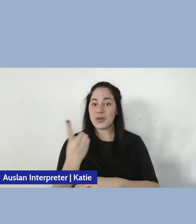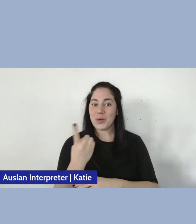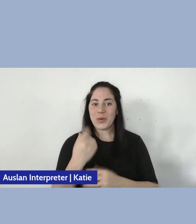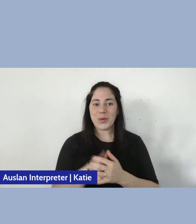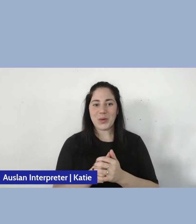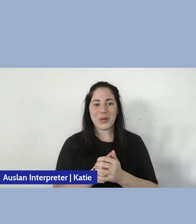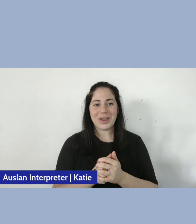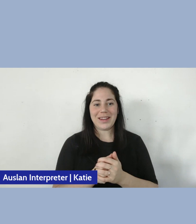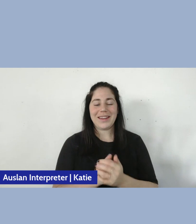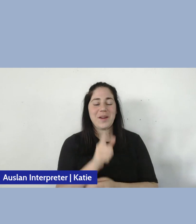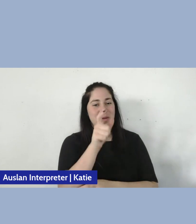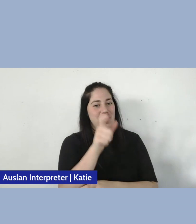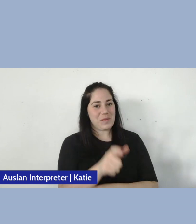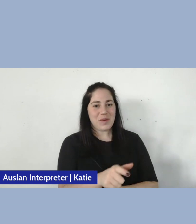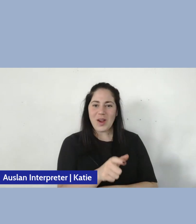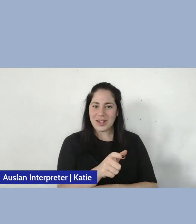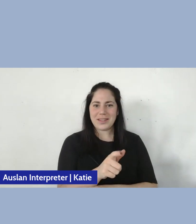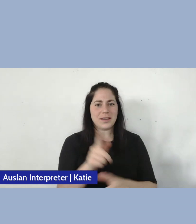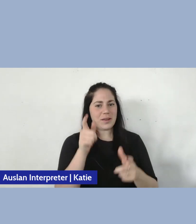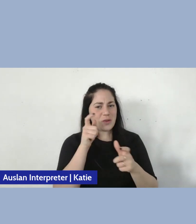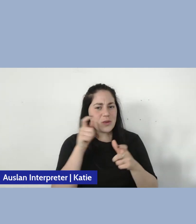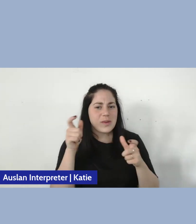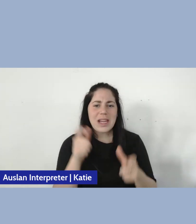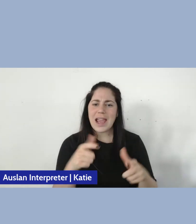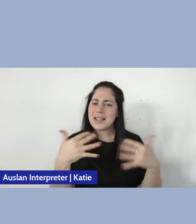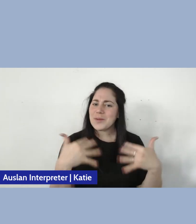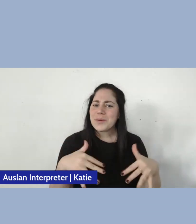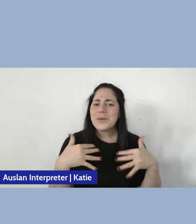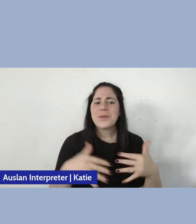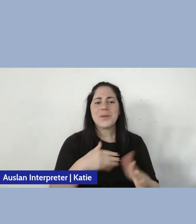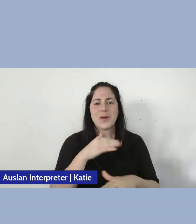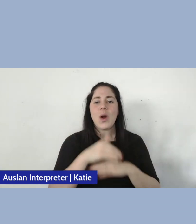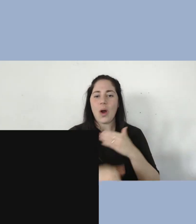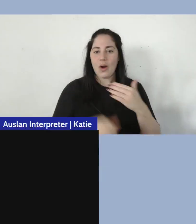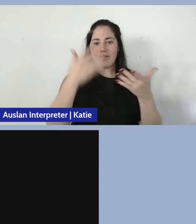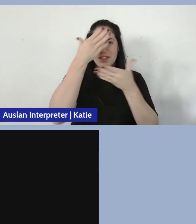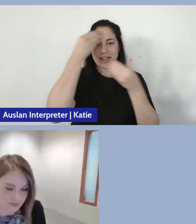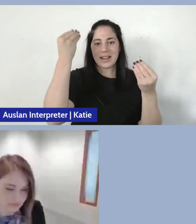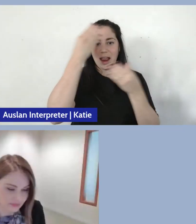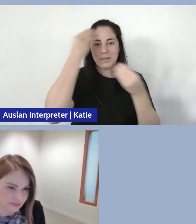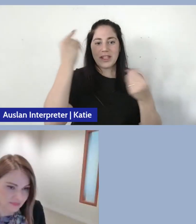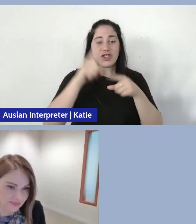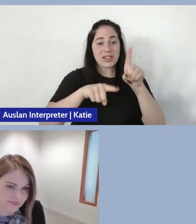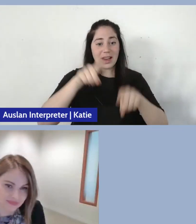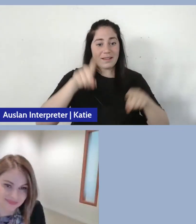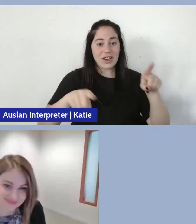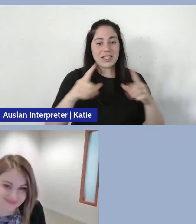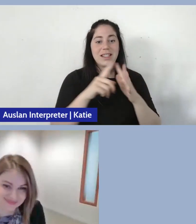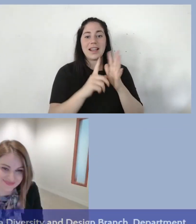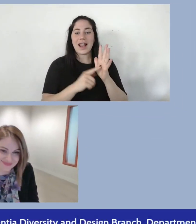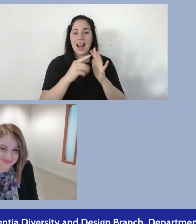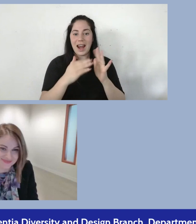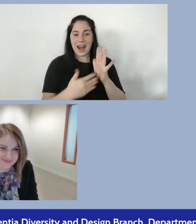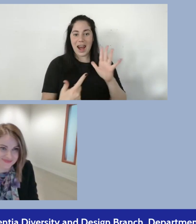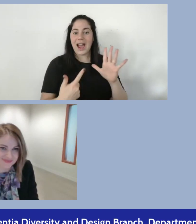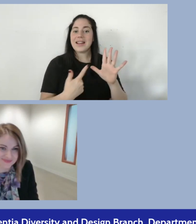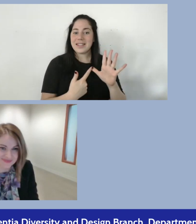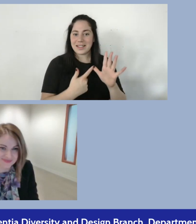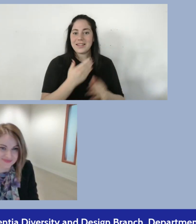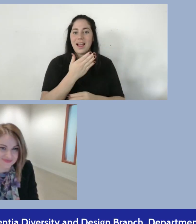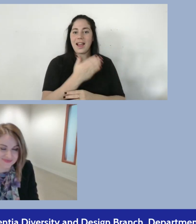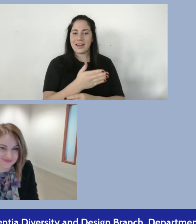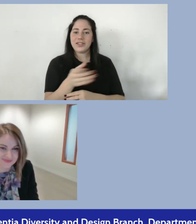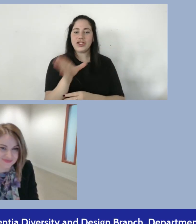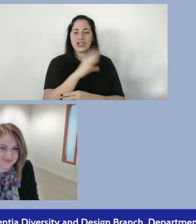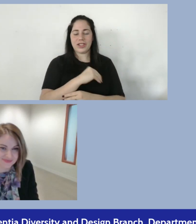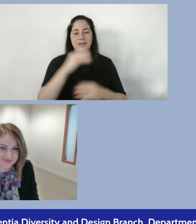I know cares deeply about dementia and diversity, Eliza Hazlitt, Acting Assistant Secretary of the Dementia